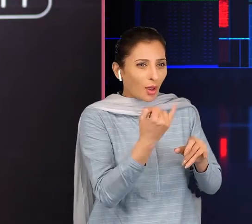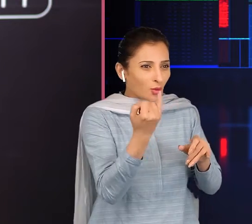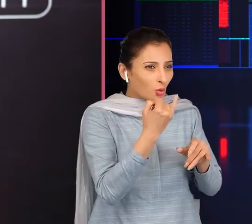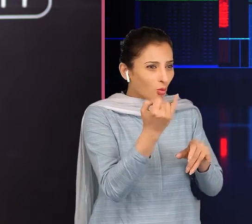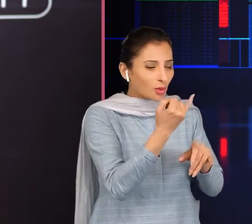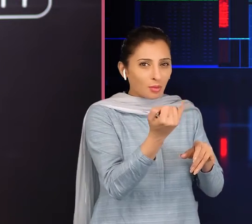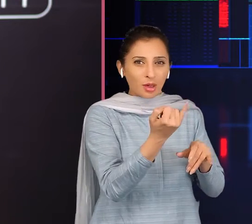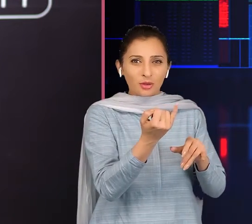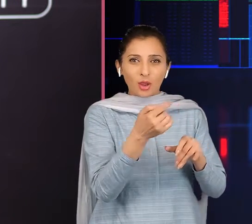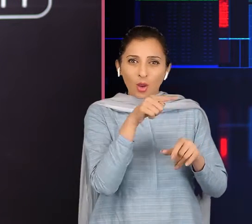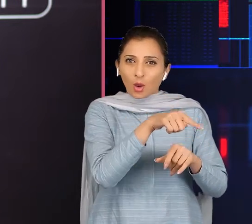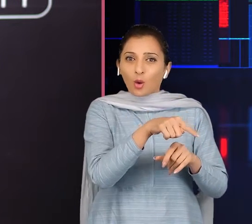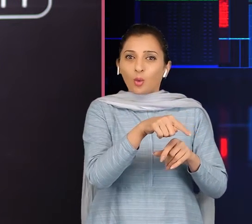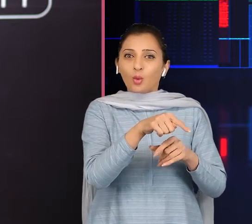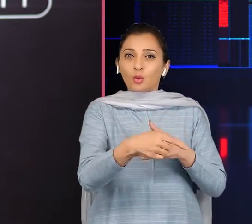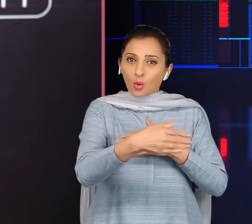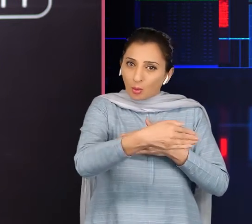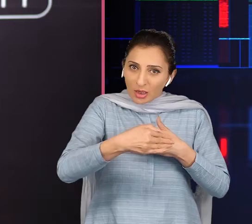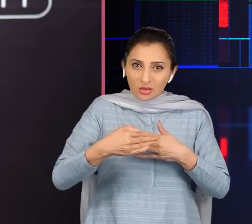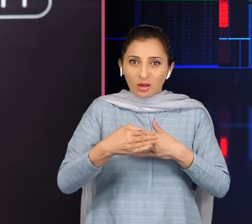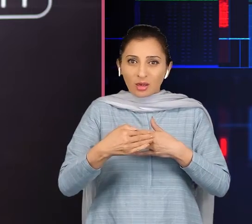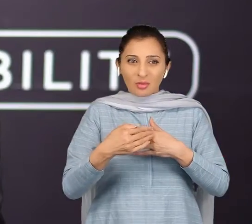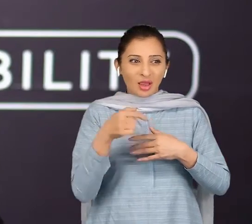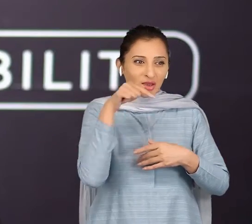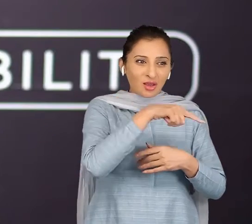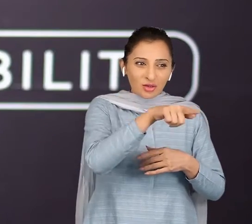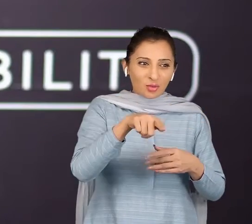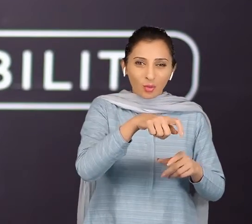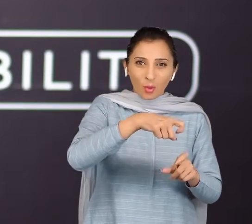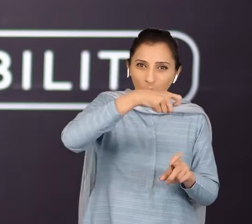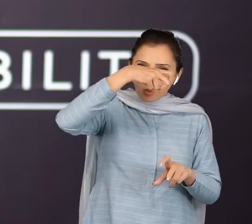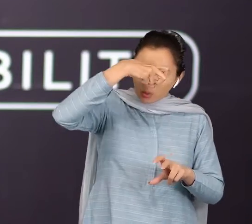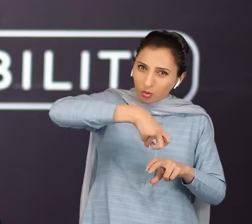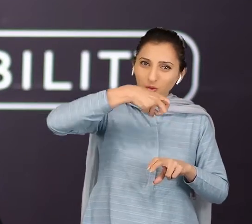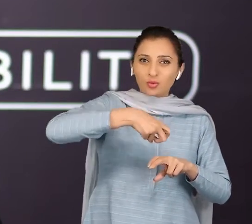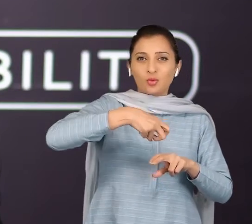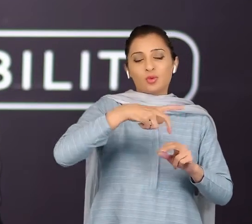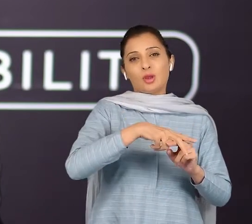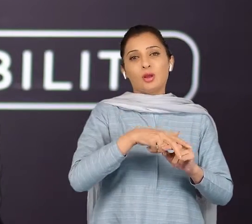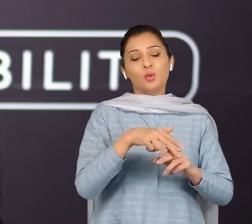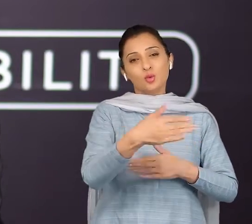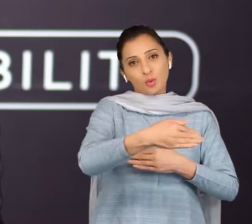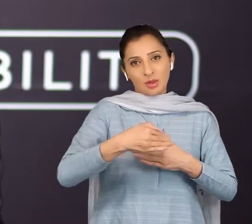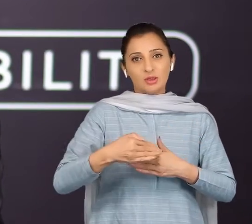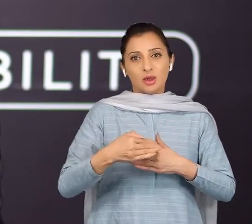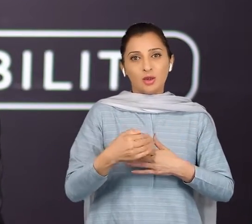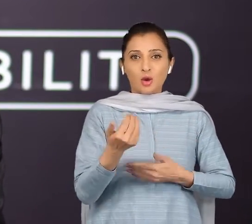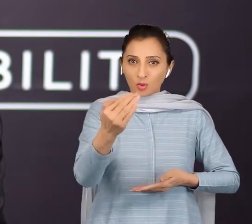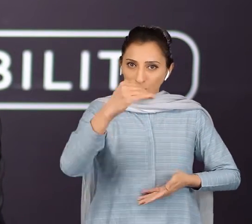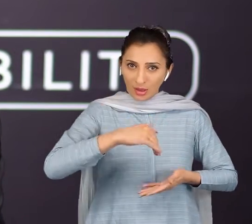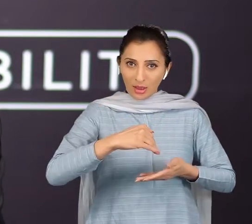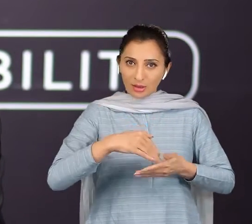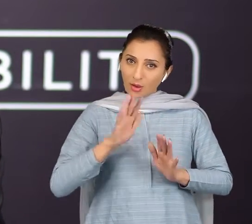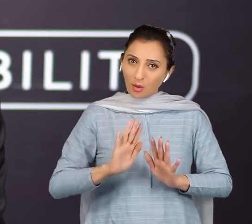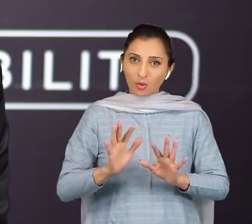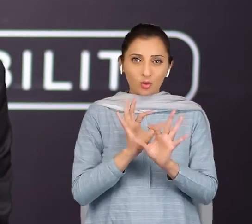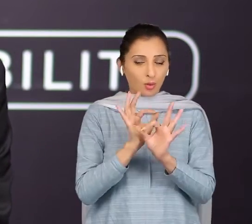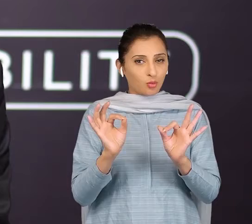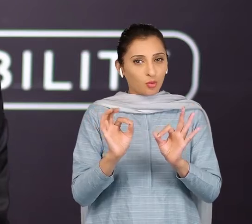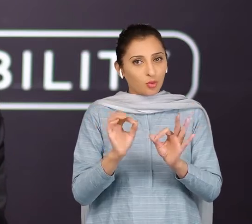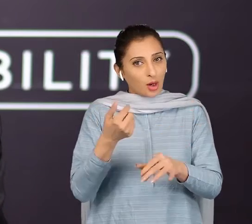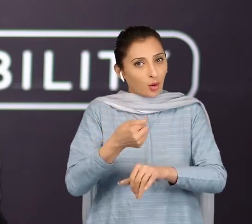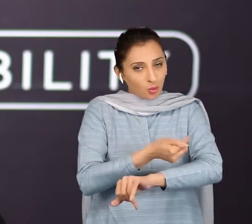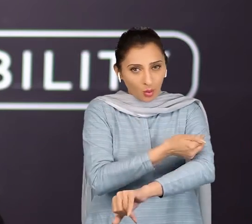that are injured, abused, left behind. We rescue these animals and we provide them a safe place to heal and